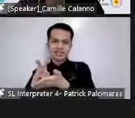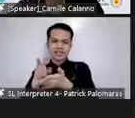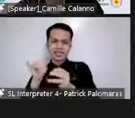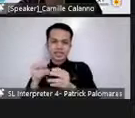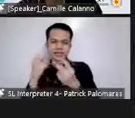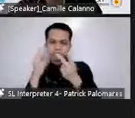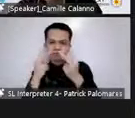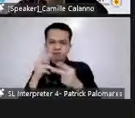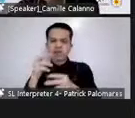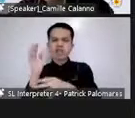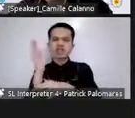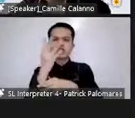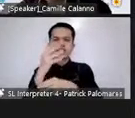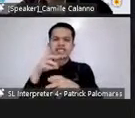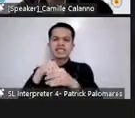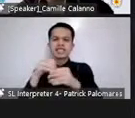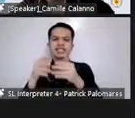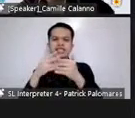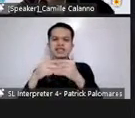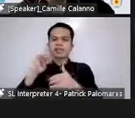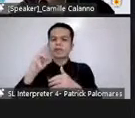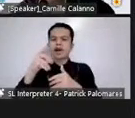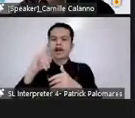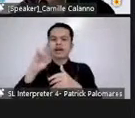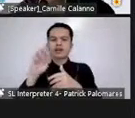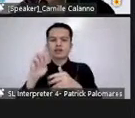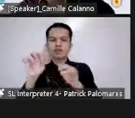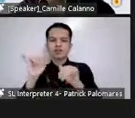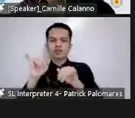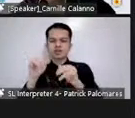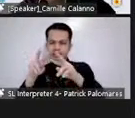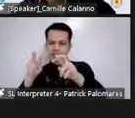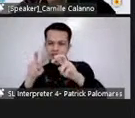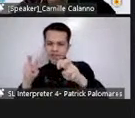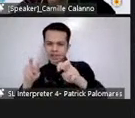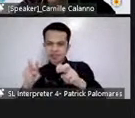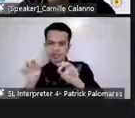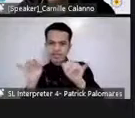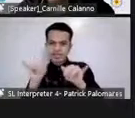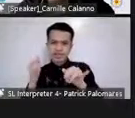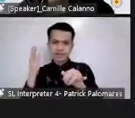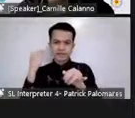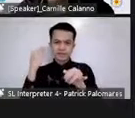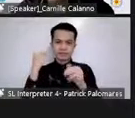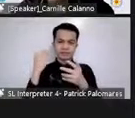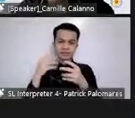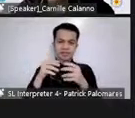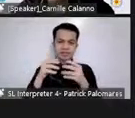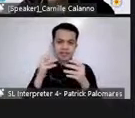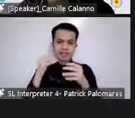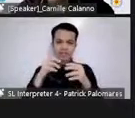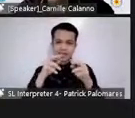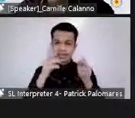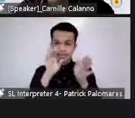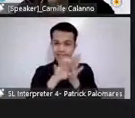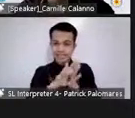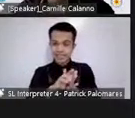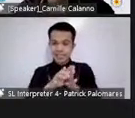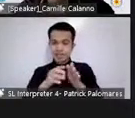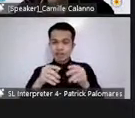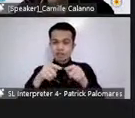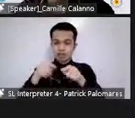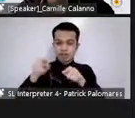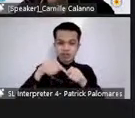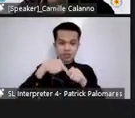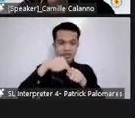at mangroves and the changing shorelines, if we do examine like we did at Baksihi on the one slide I showed, the distances from the river